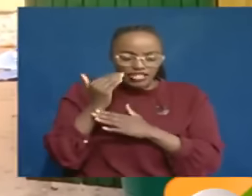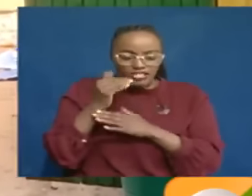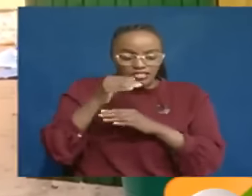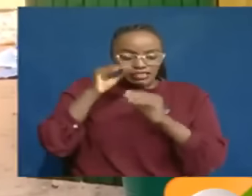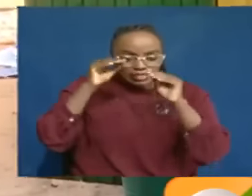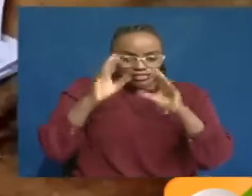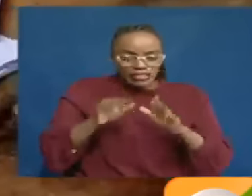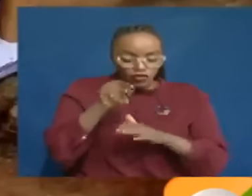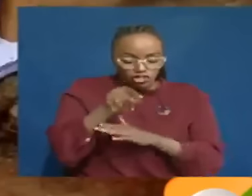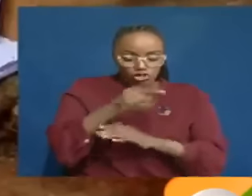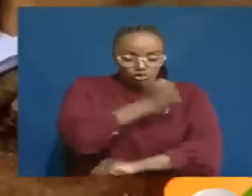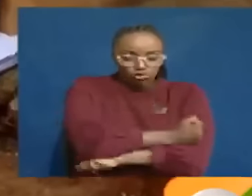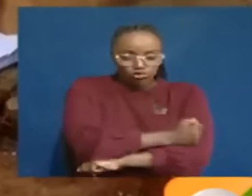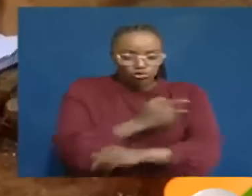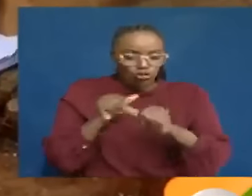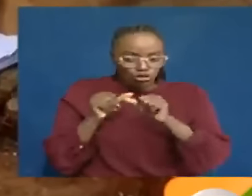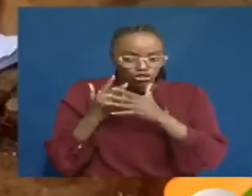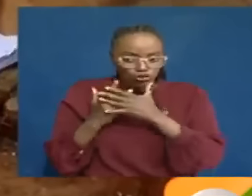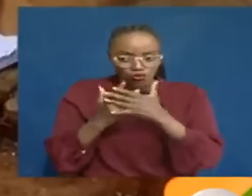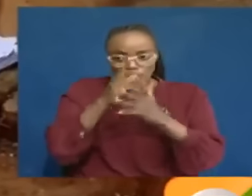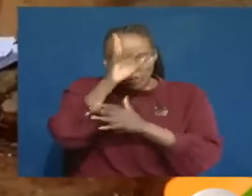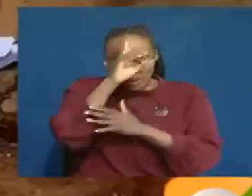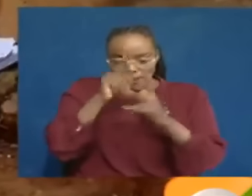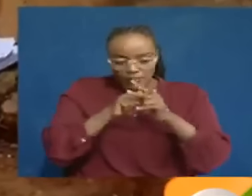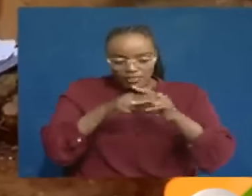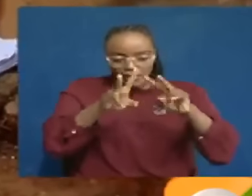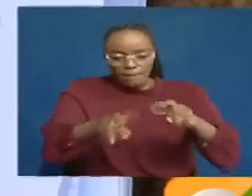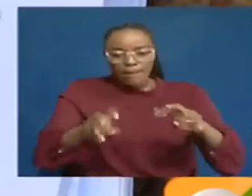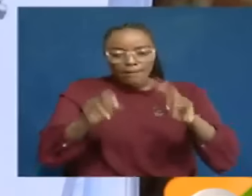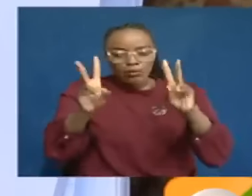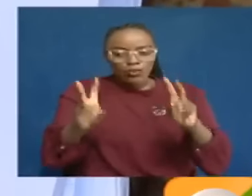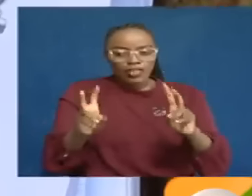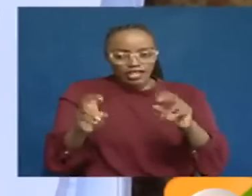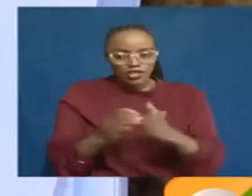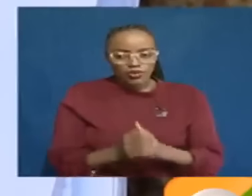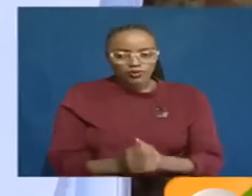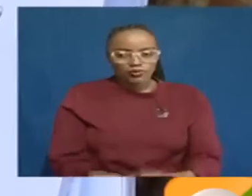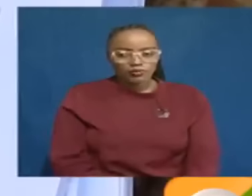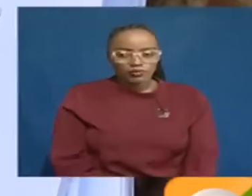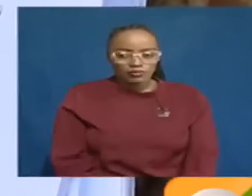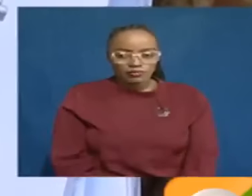Bells Academy are currently in custody as police launch a probe into the matter. Laura Otieno, Citizen TV.